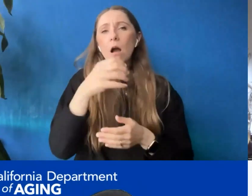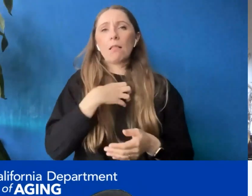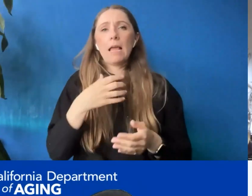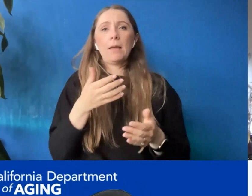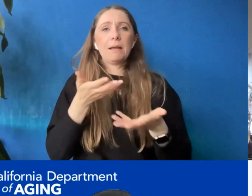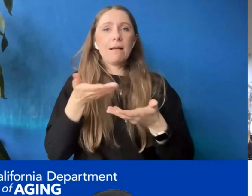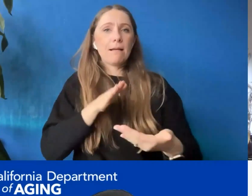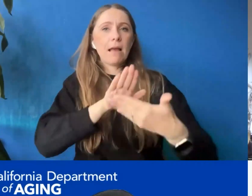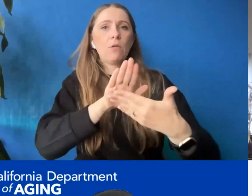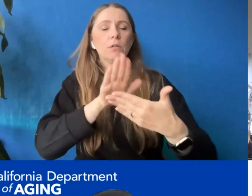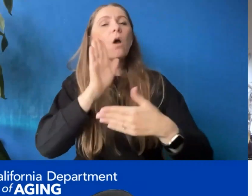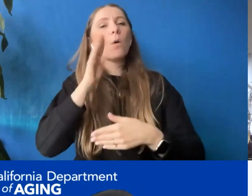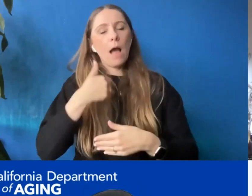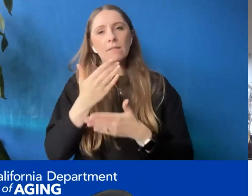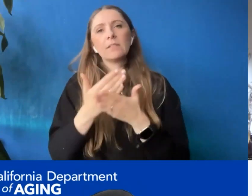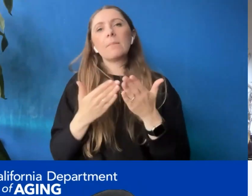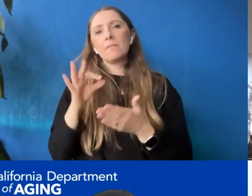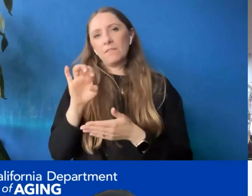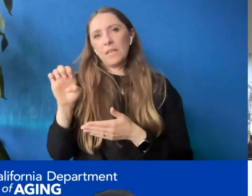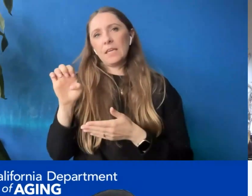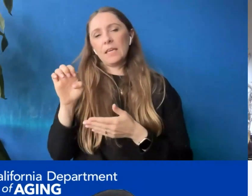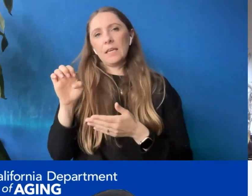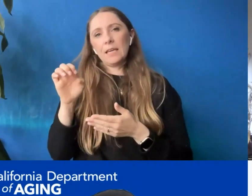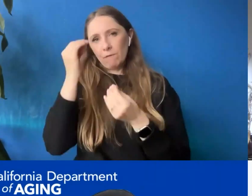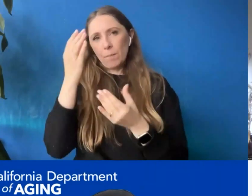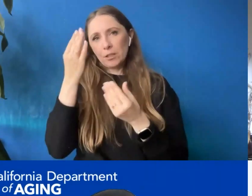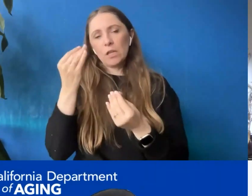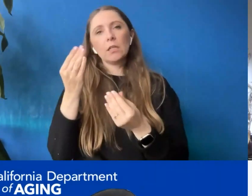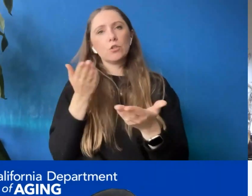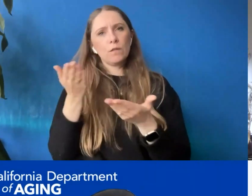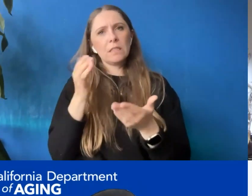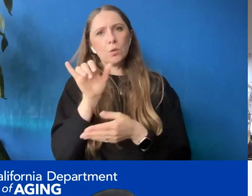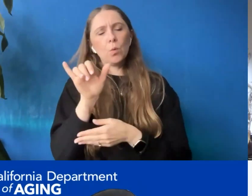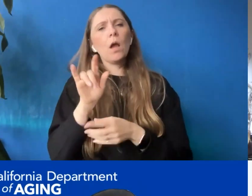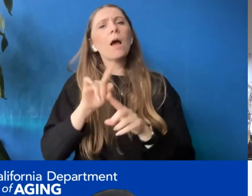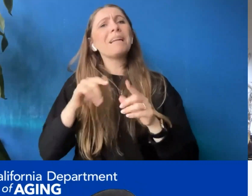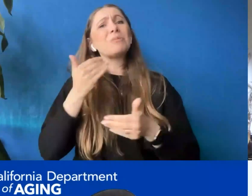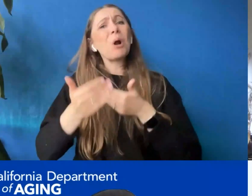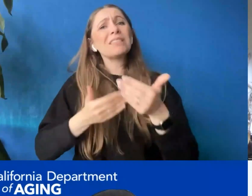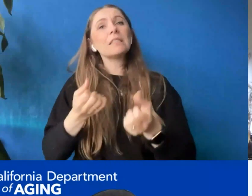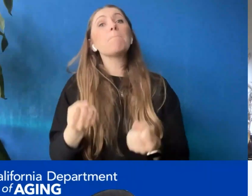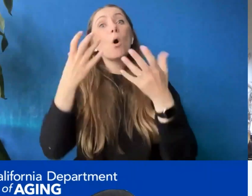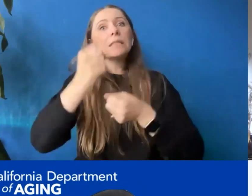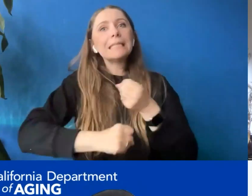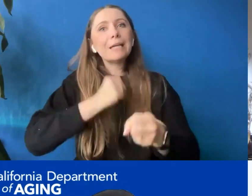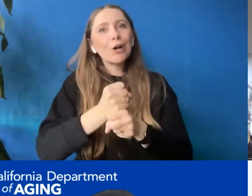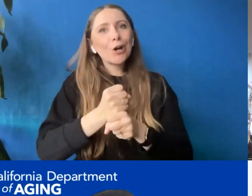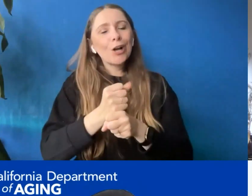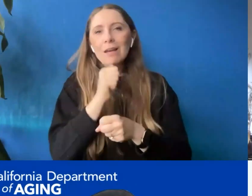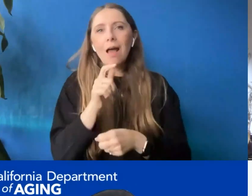all the fee-for-service information. So that's something to look at. And we are in the process, it's a multi-year process of